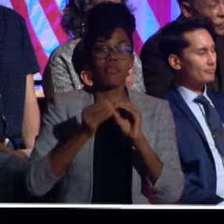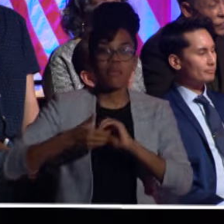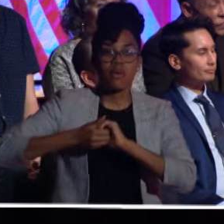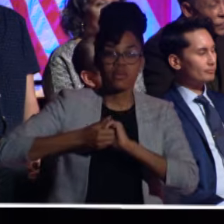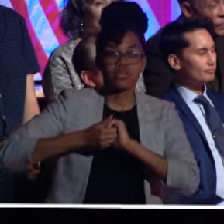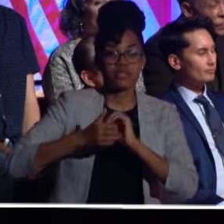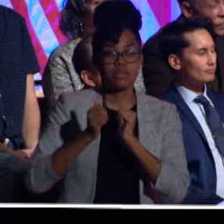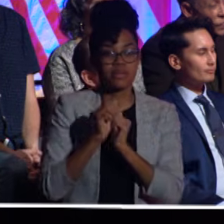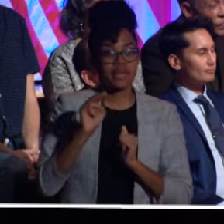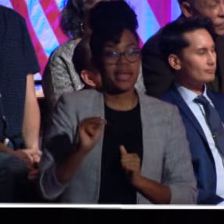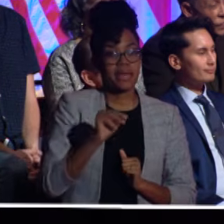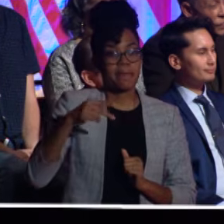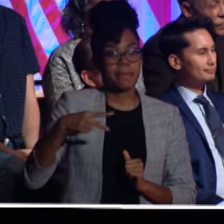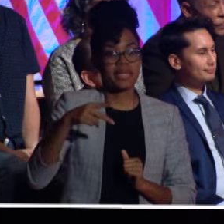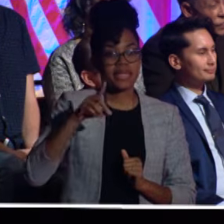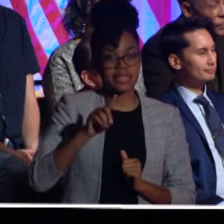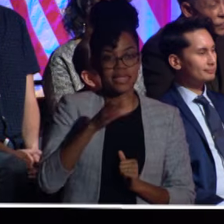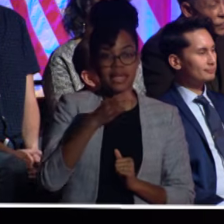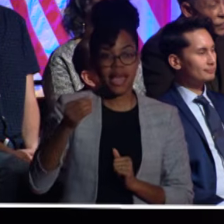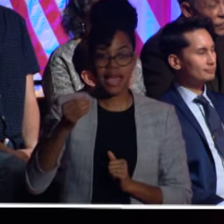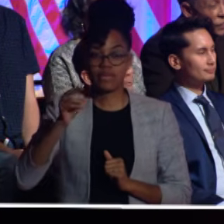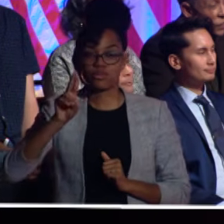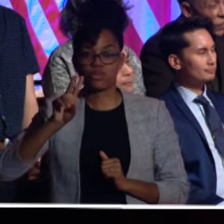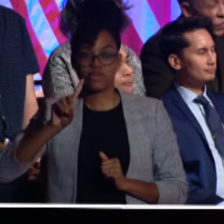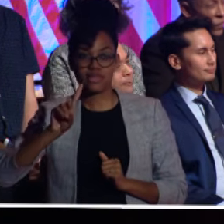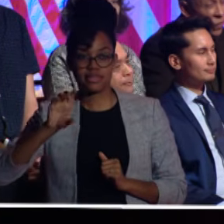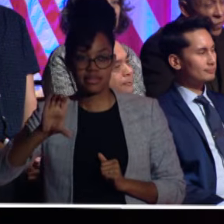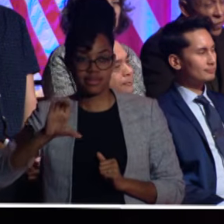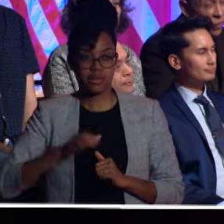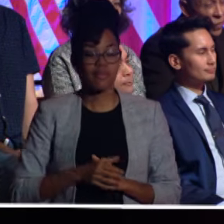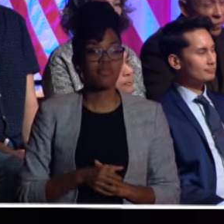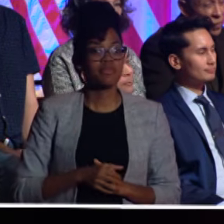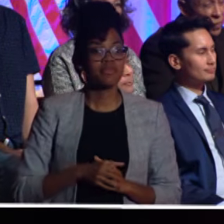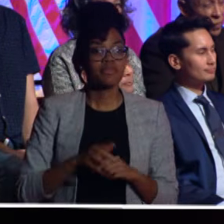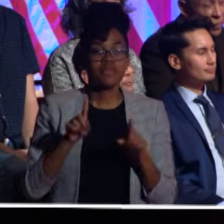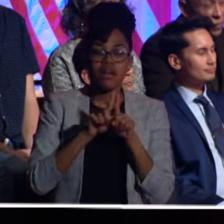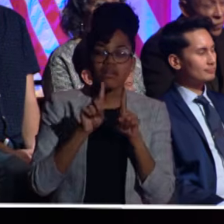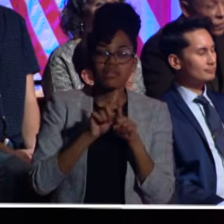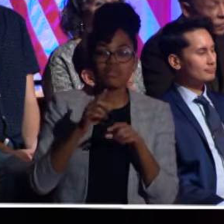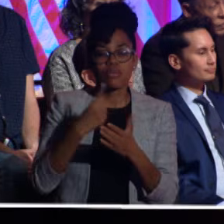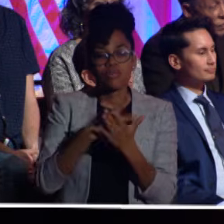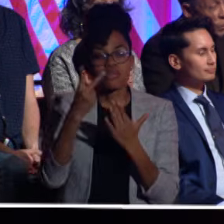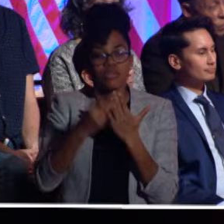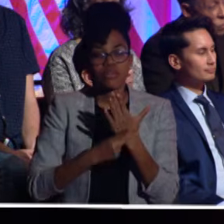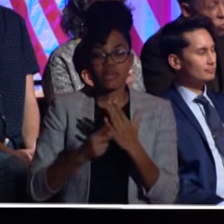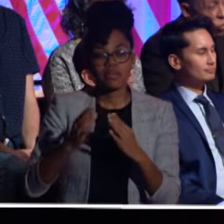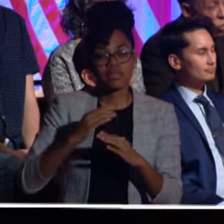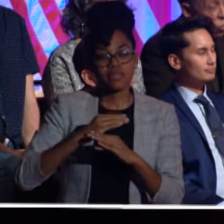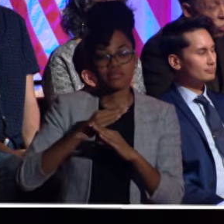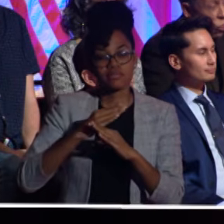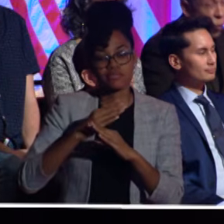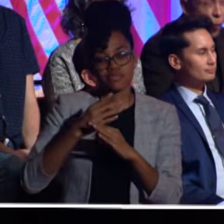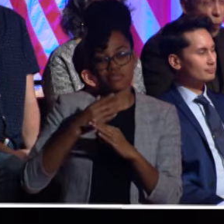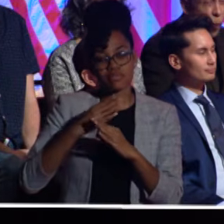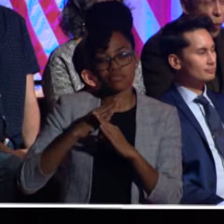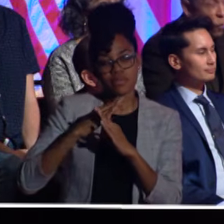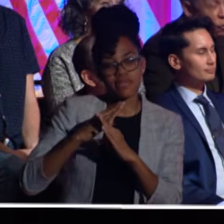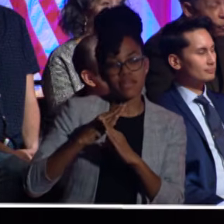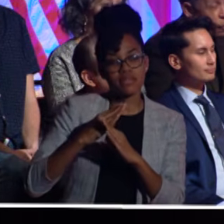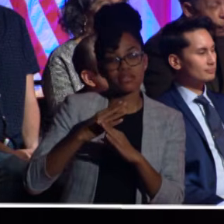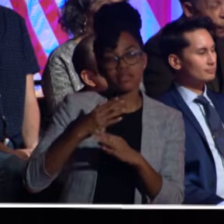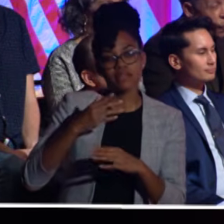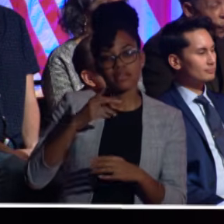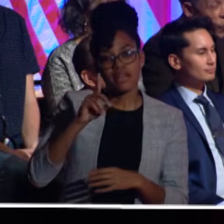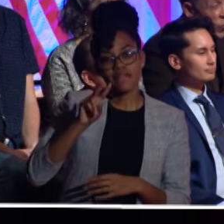UDC, while also making big investments in programs that prevent violence, reduce recidivism, and address